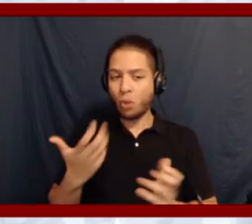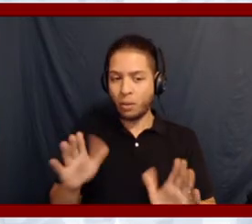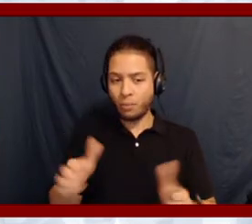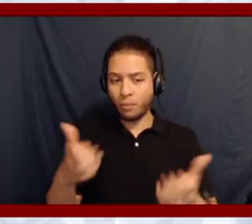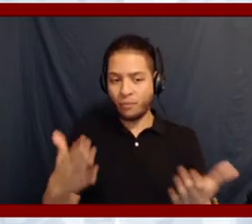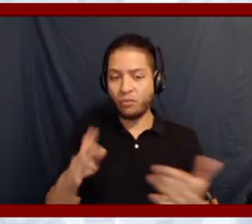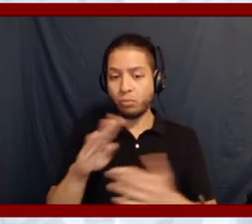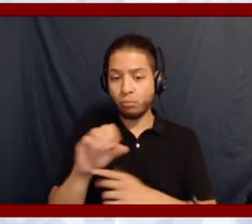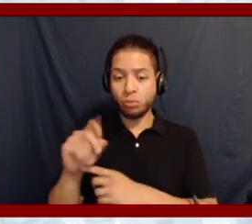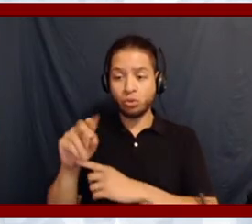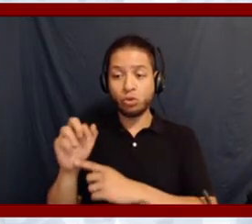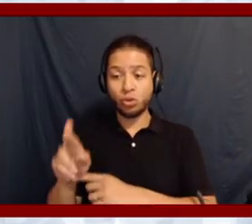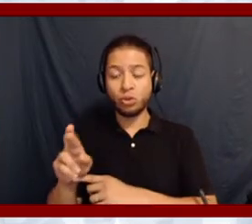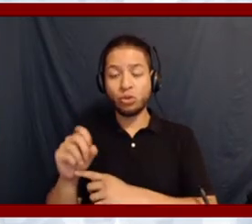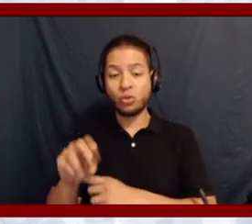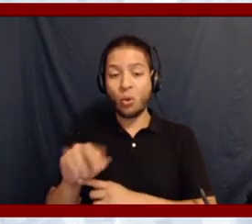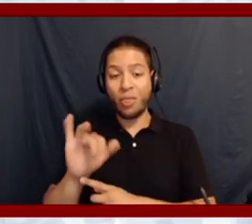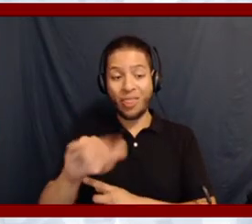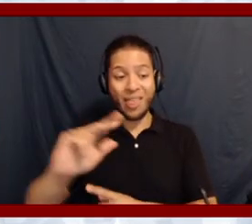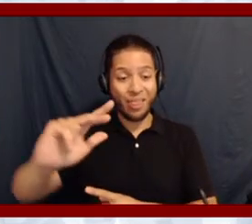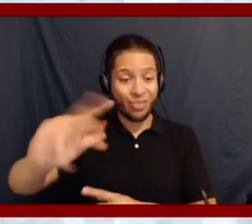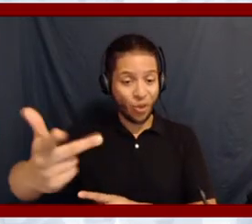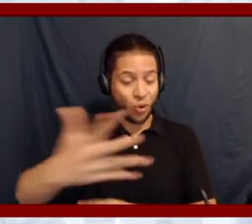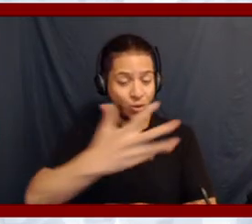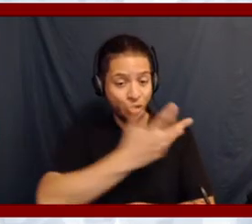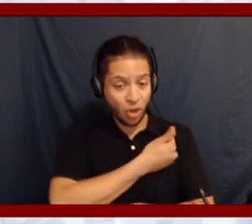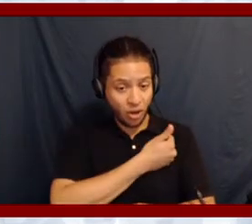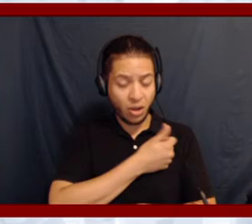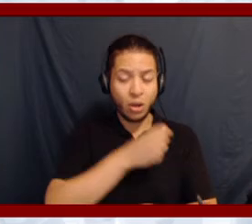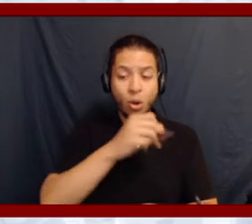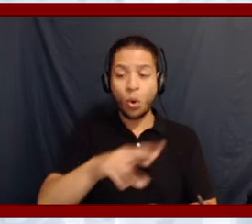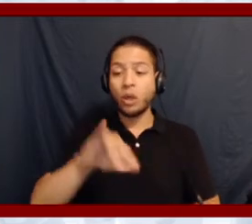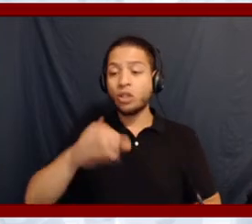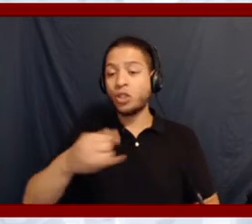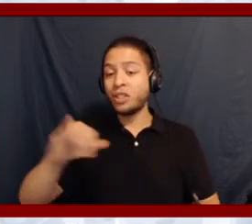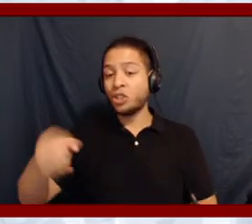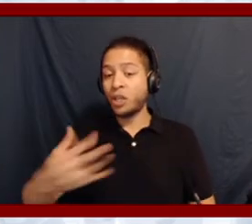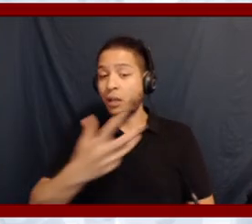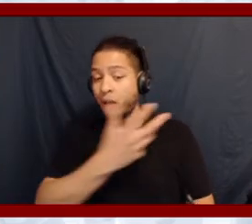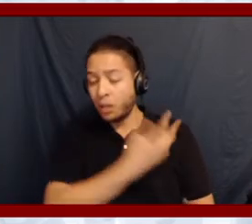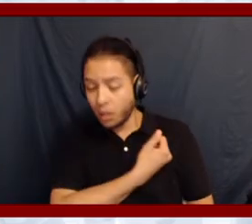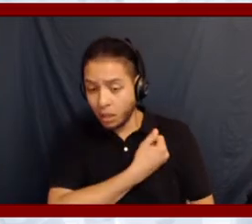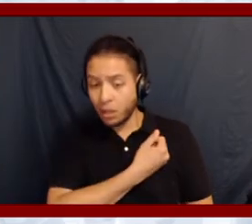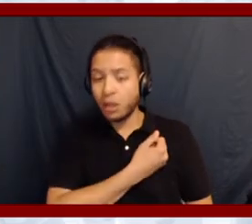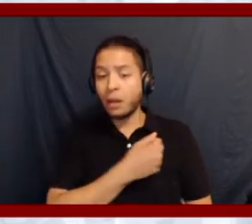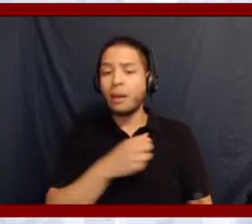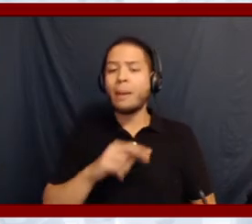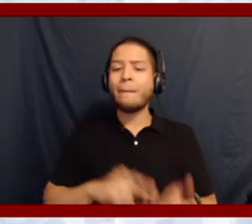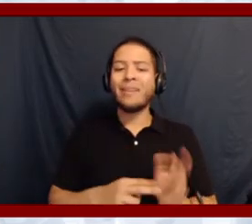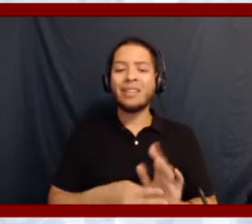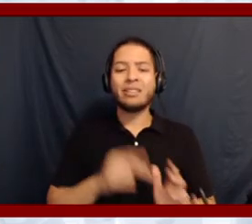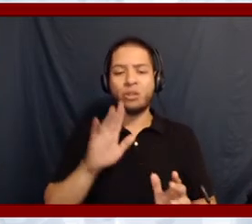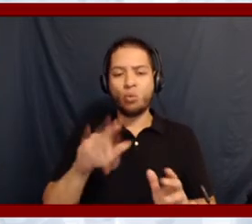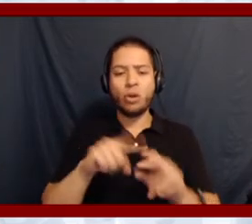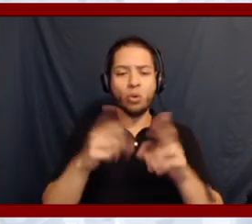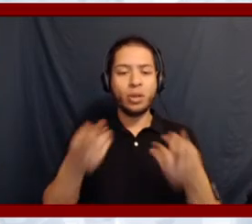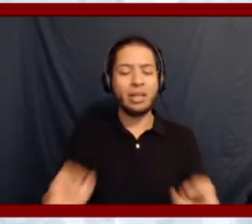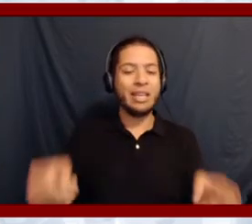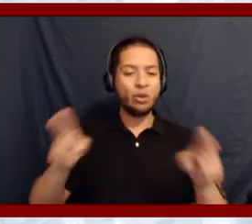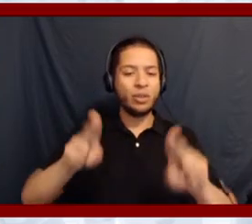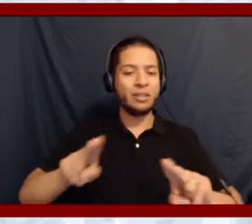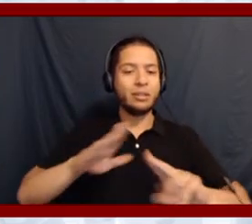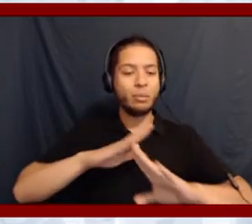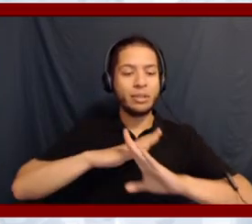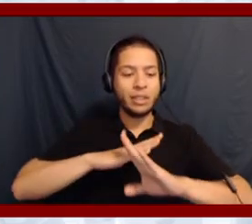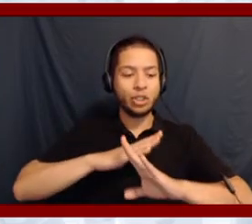shot of an mRNA and the second shot of a J&J will increase the level of protection, not only in